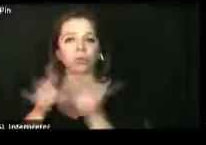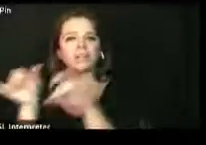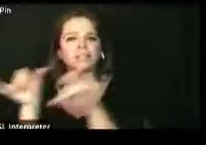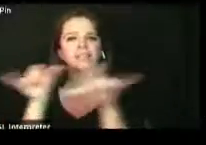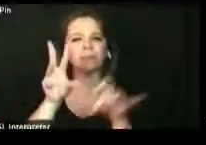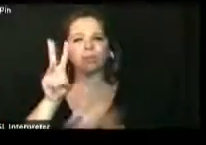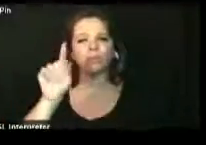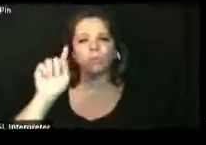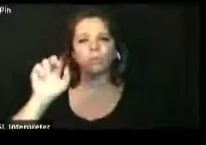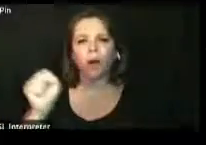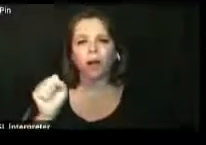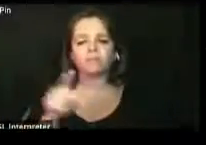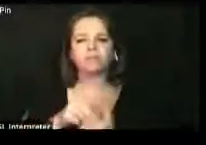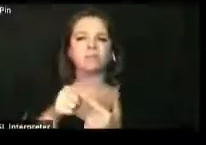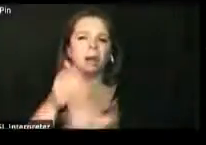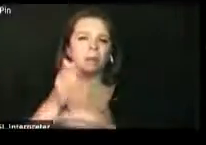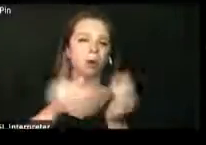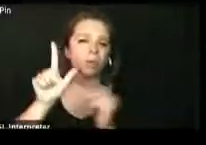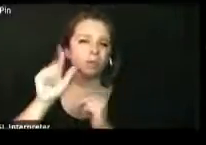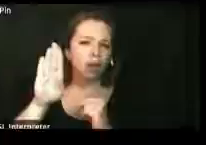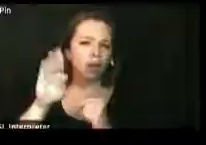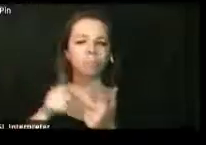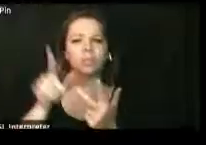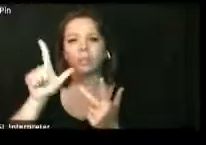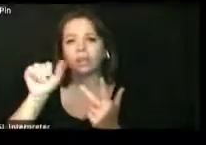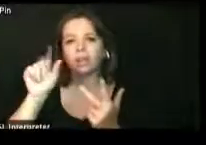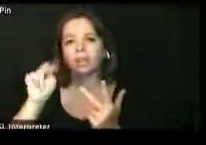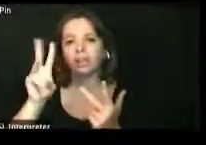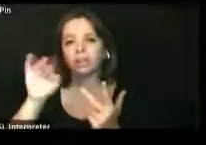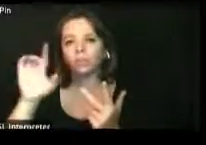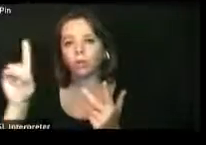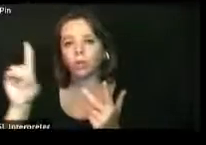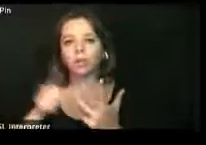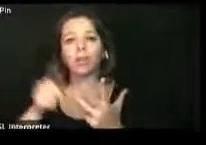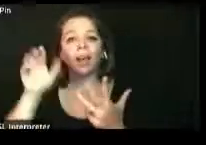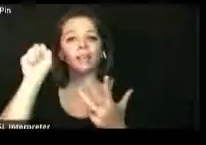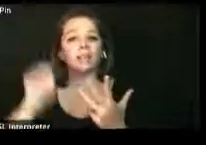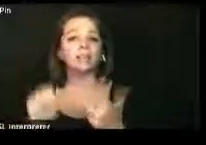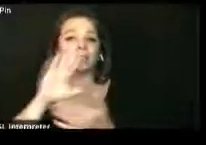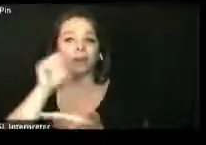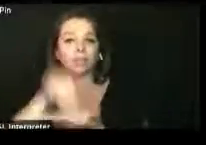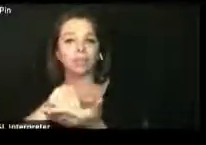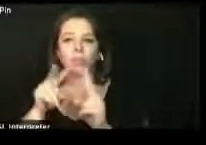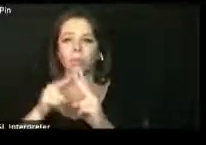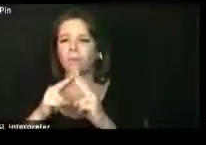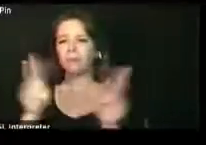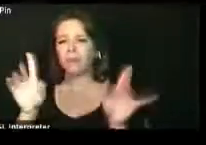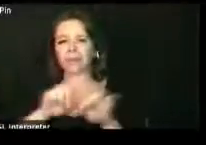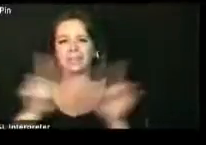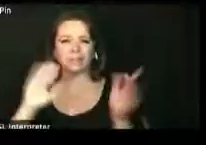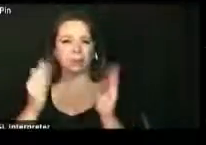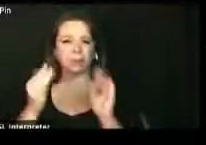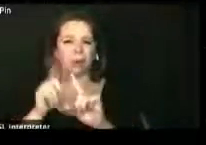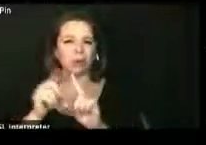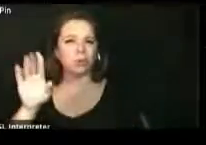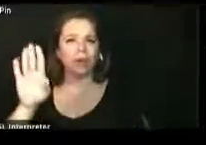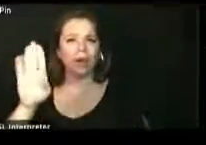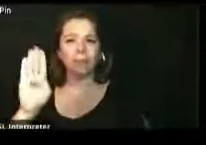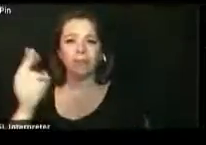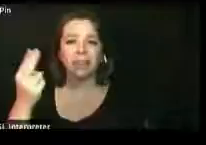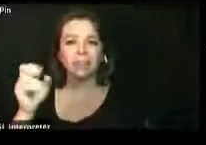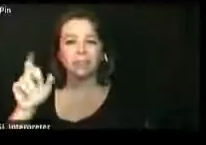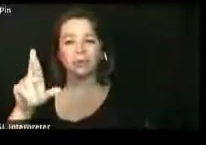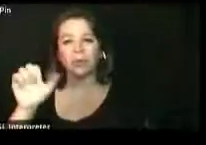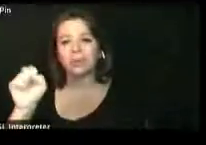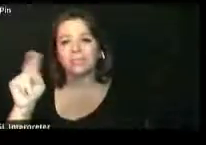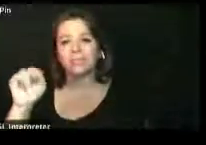Long Beach, Linwood, and South Central. We're very much different from Beverly Hills or even Santa Monica.